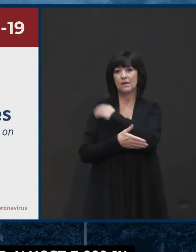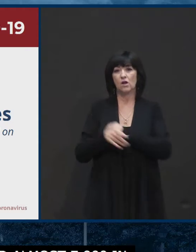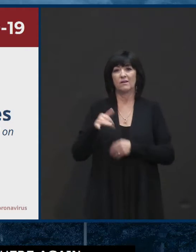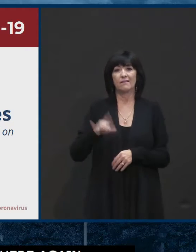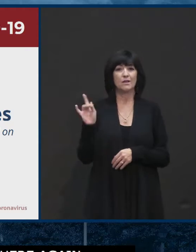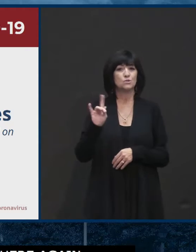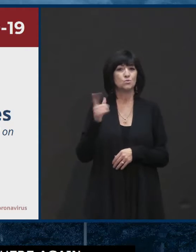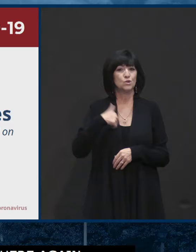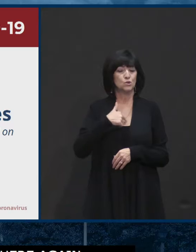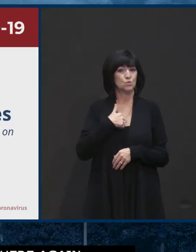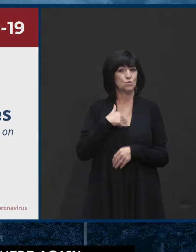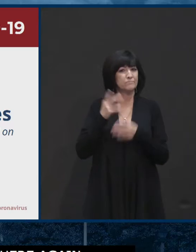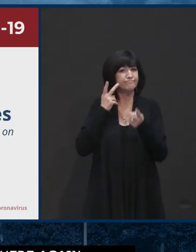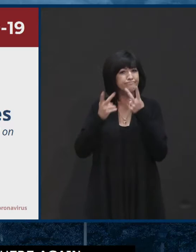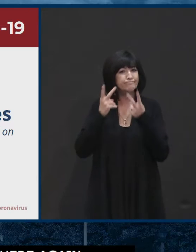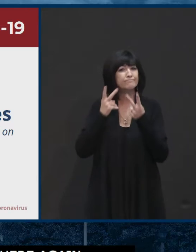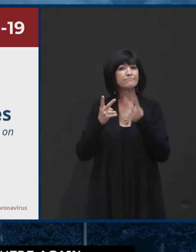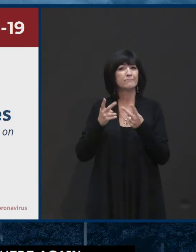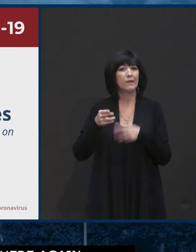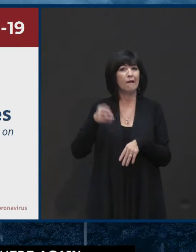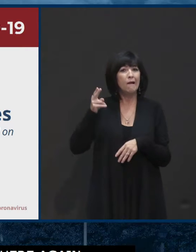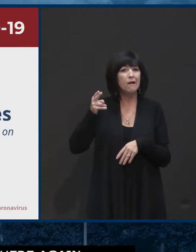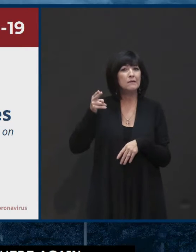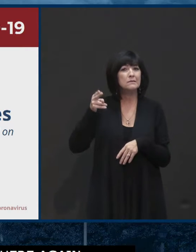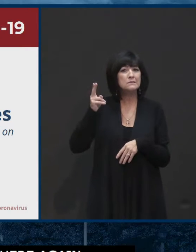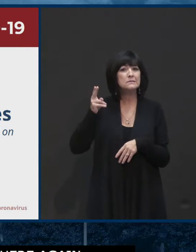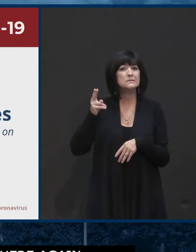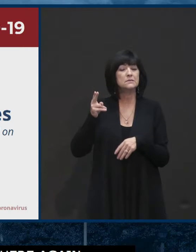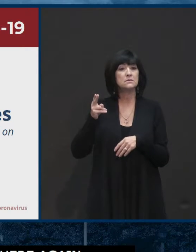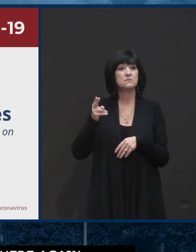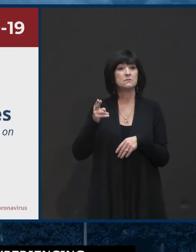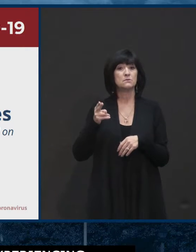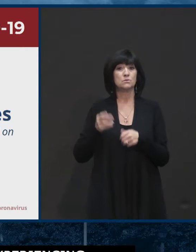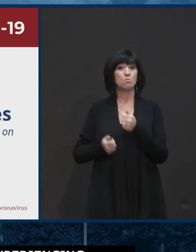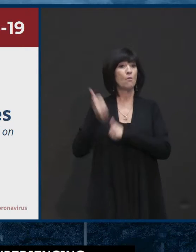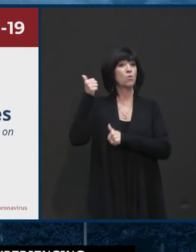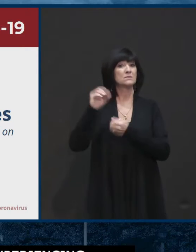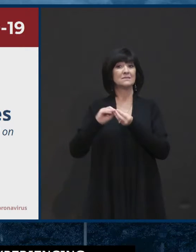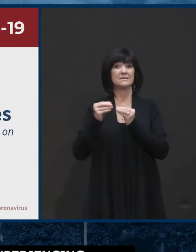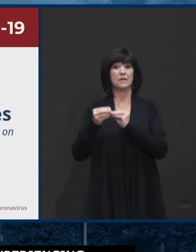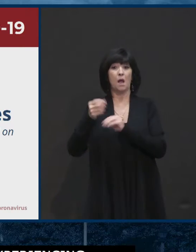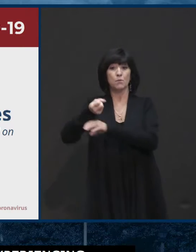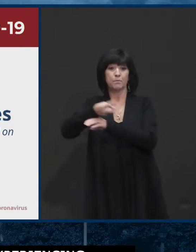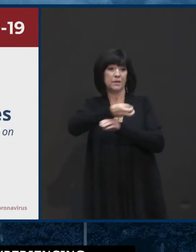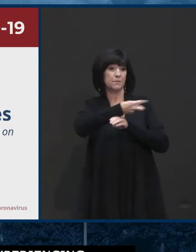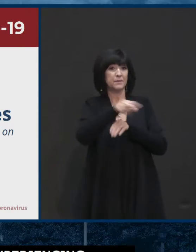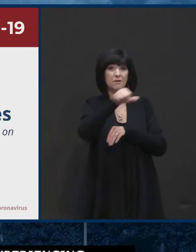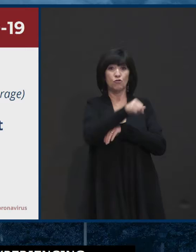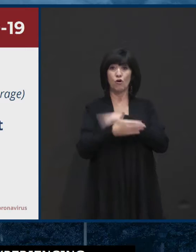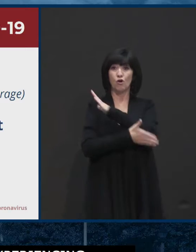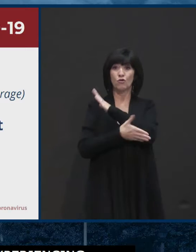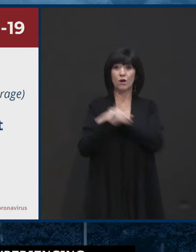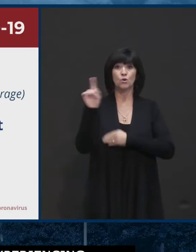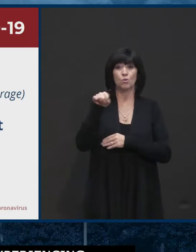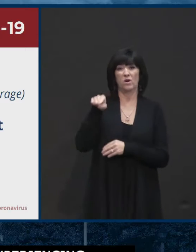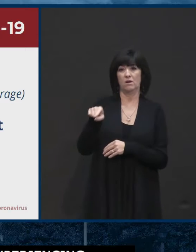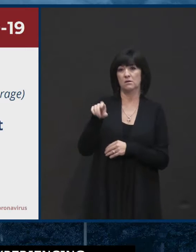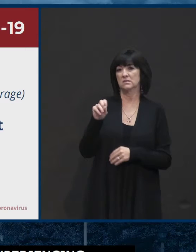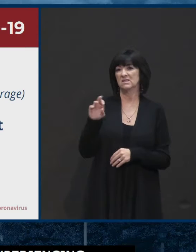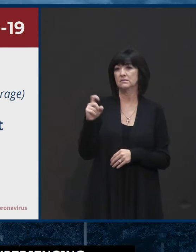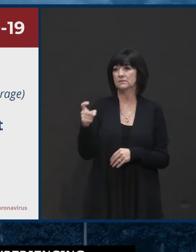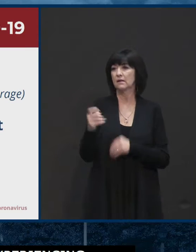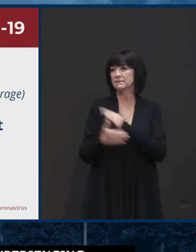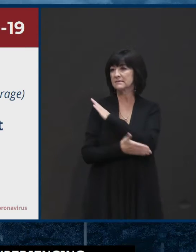higher new positive cases each day, centered in certain of the areas which we'll talk about. So